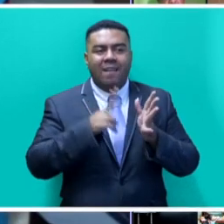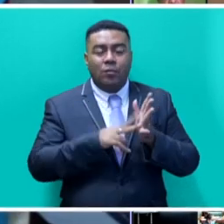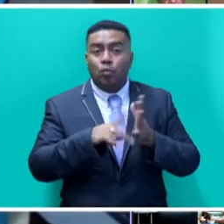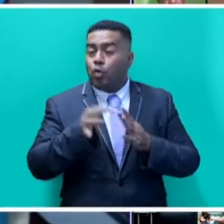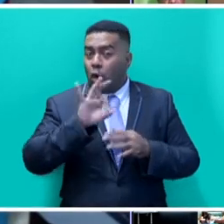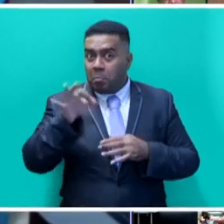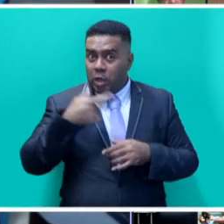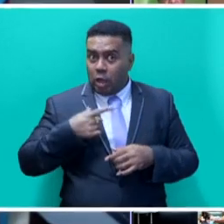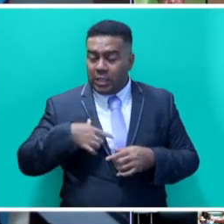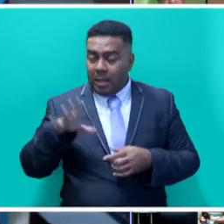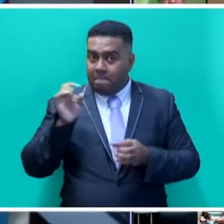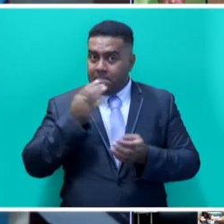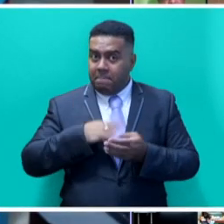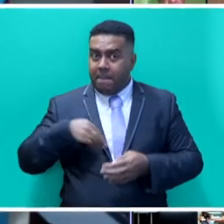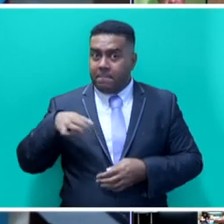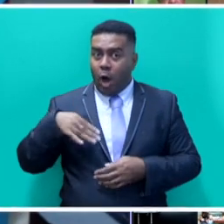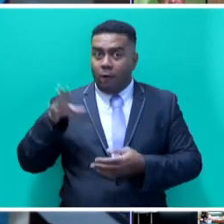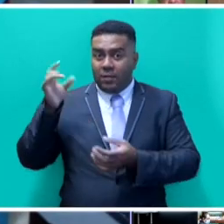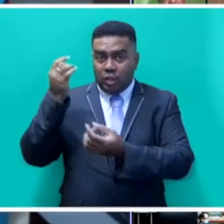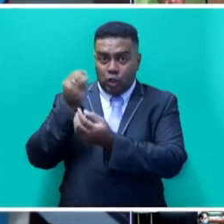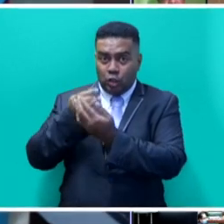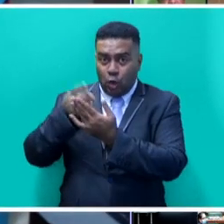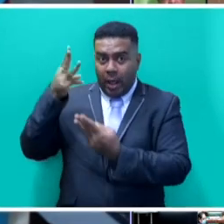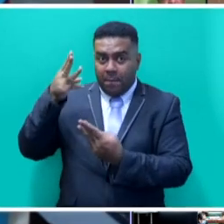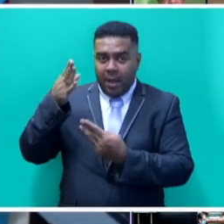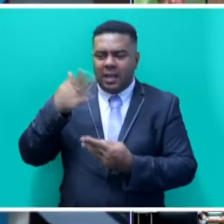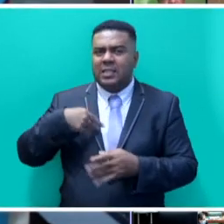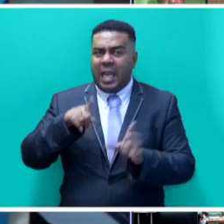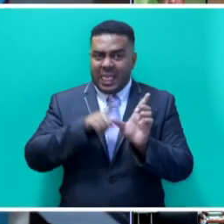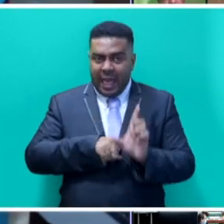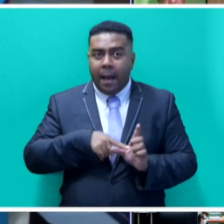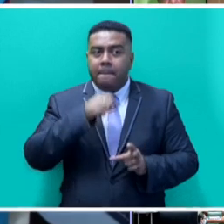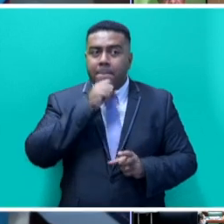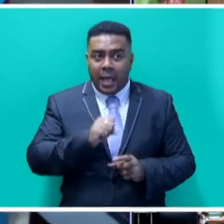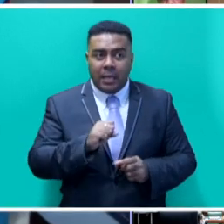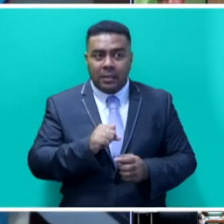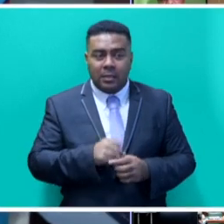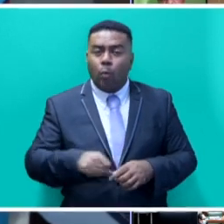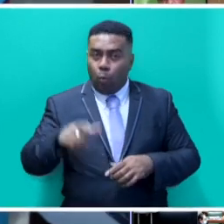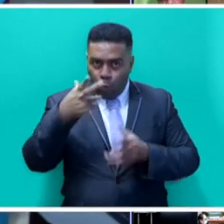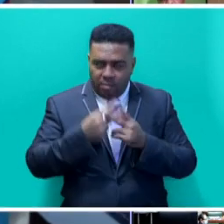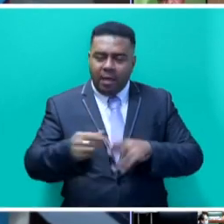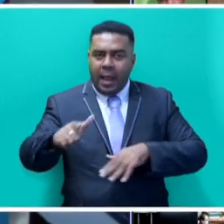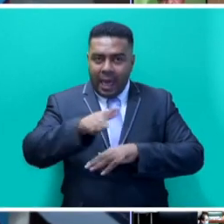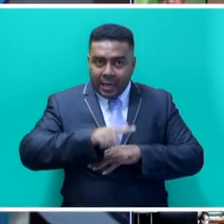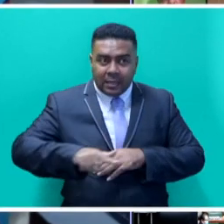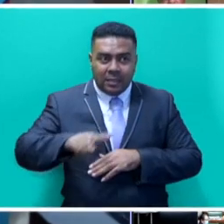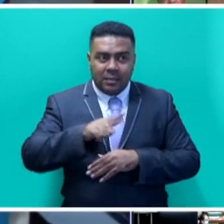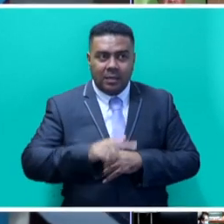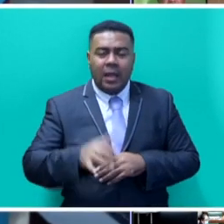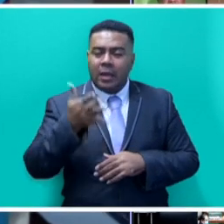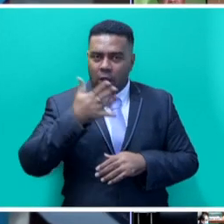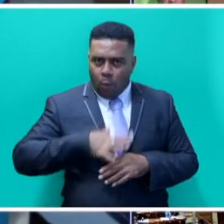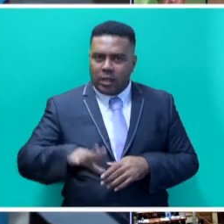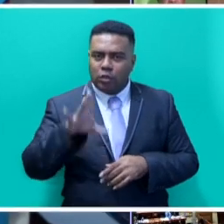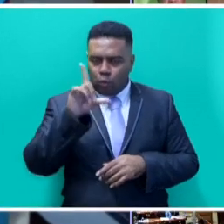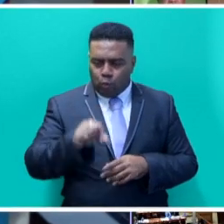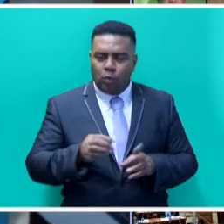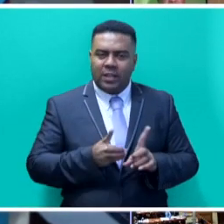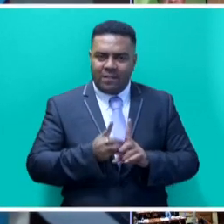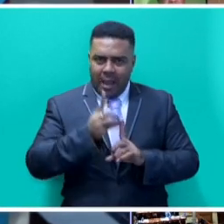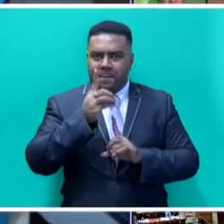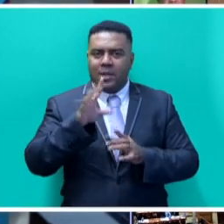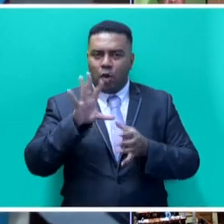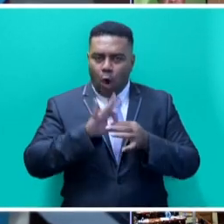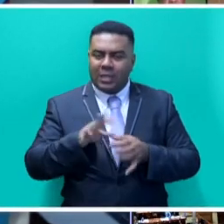SODELPA, but I support the fact that he's a young man with land and he wants to do development on his